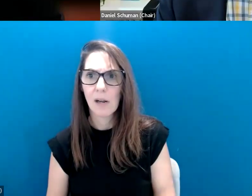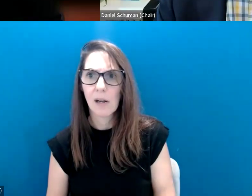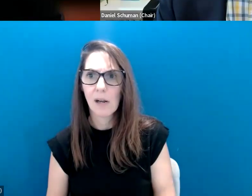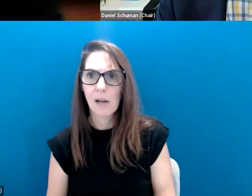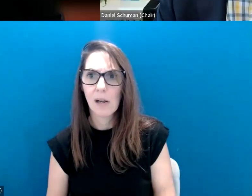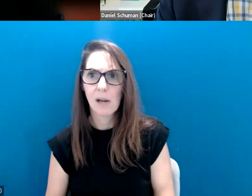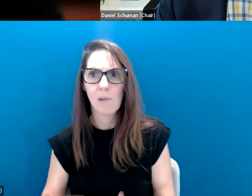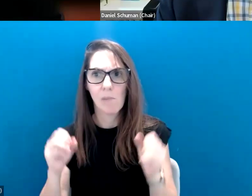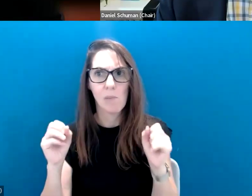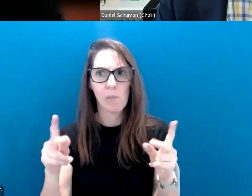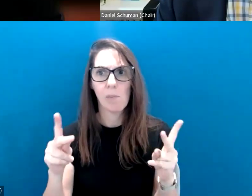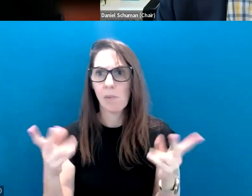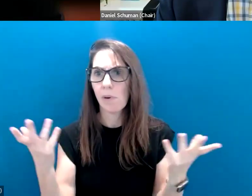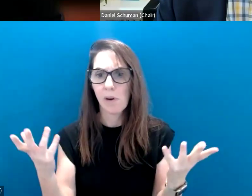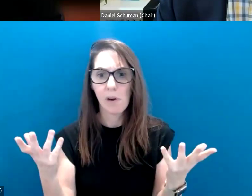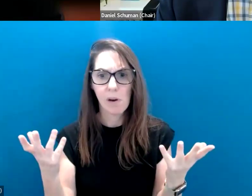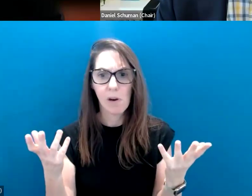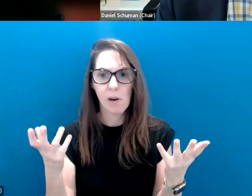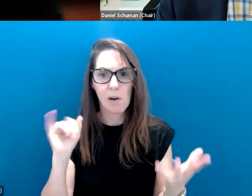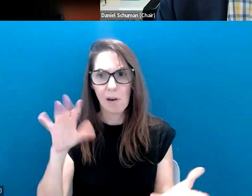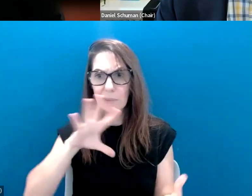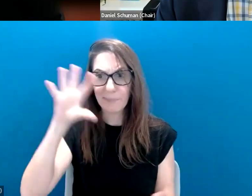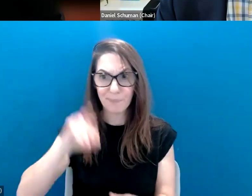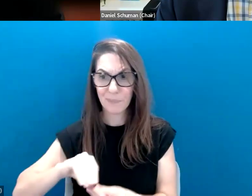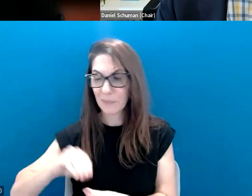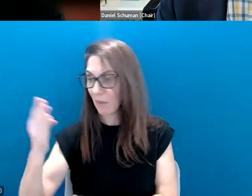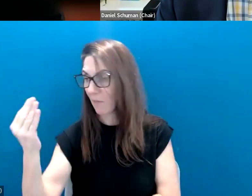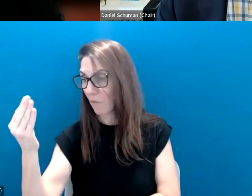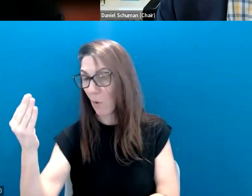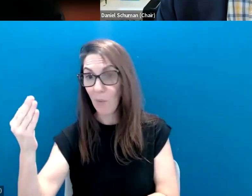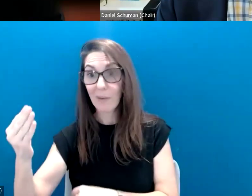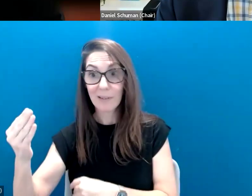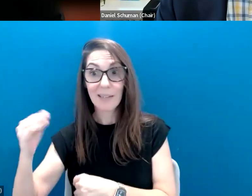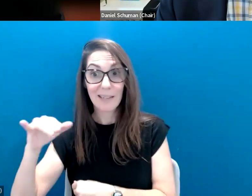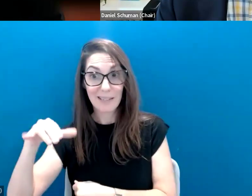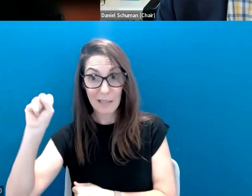Okay. If I count that right, that's 14 yes, 0 no's, and 1 non-voting.